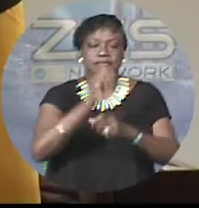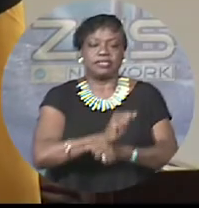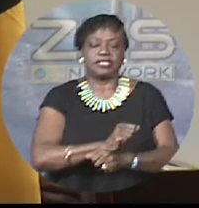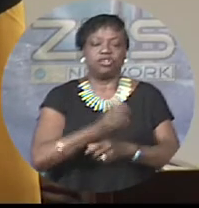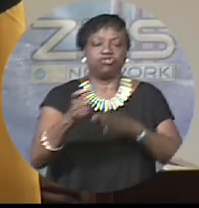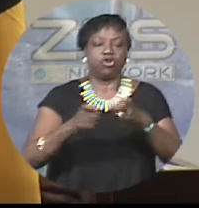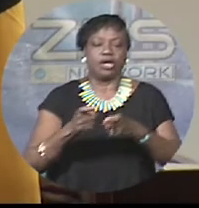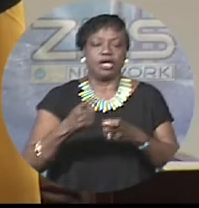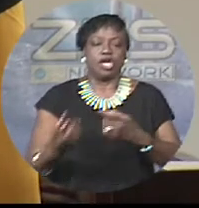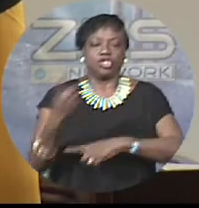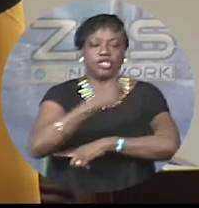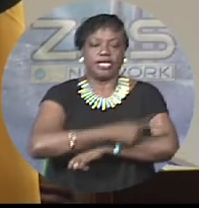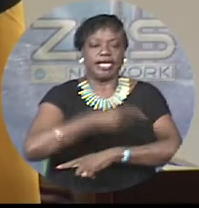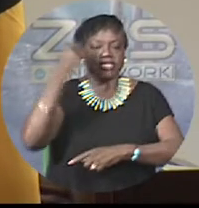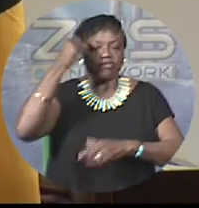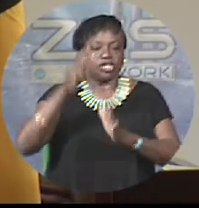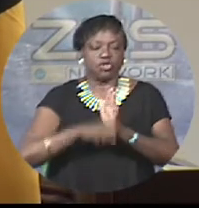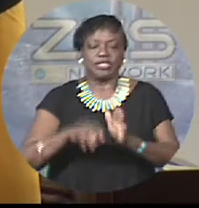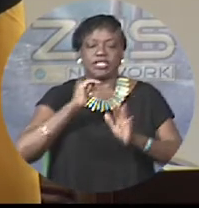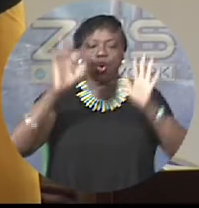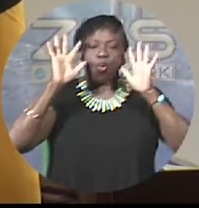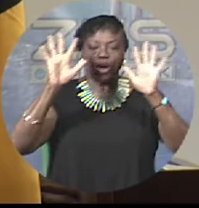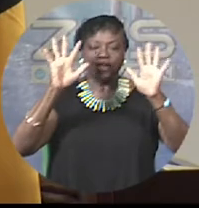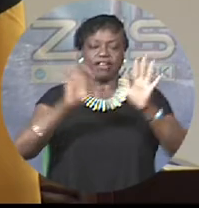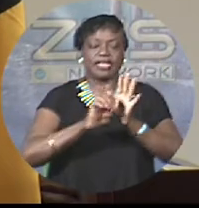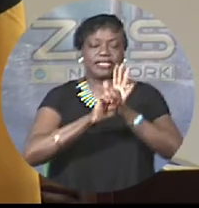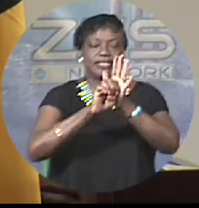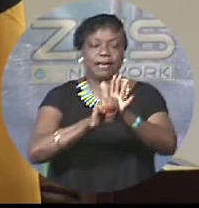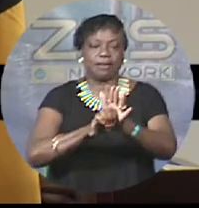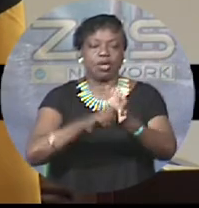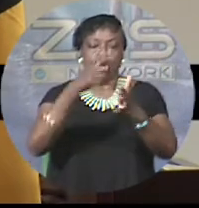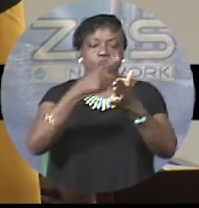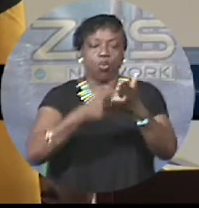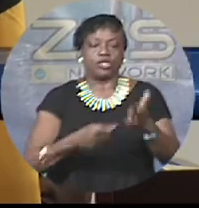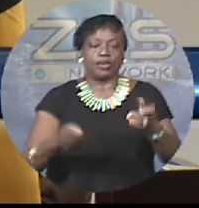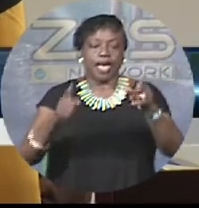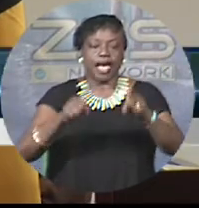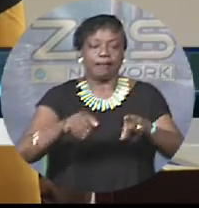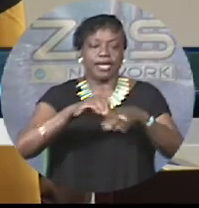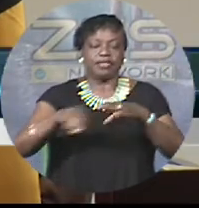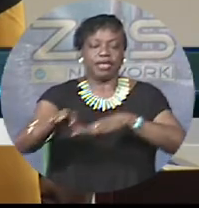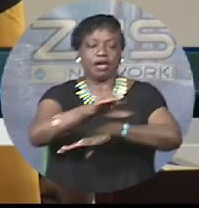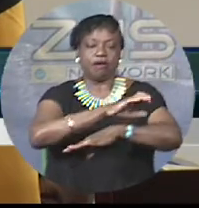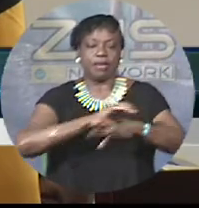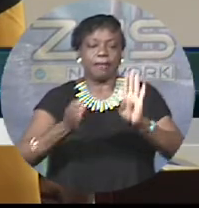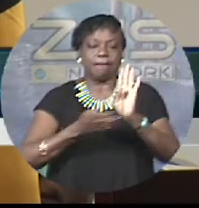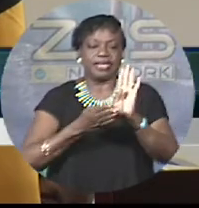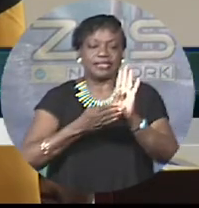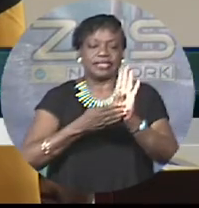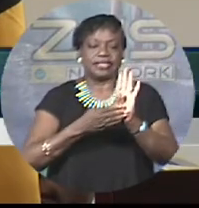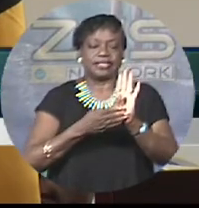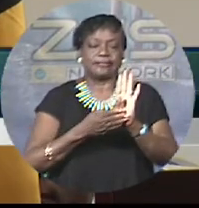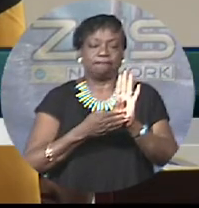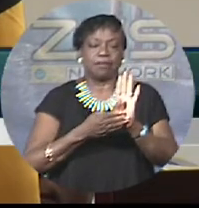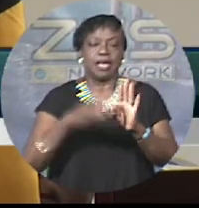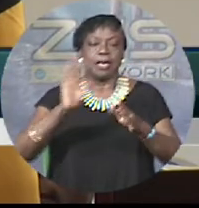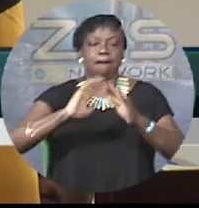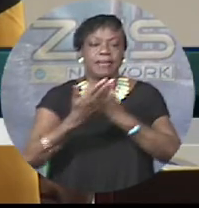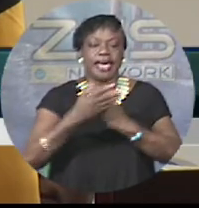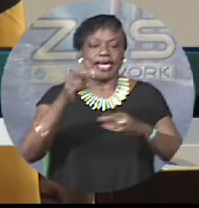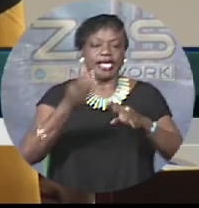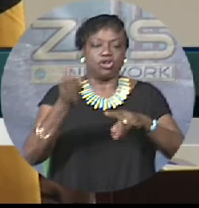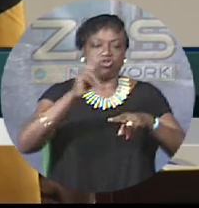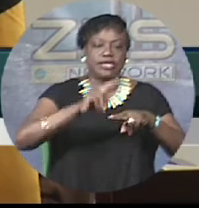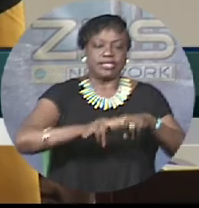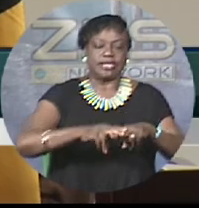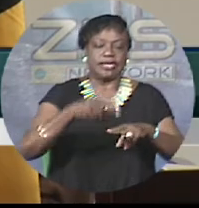Today's graduation is a wonderful, tangible example of what we're accomplishing through the Caribbean Basin Security Initiative. By increasing your unit's skills